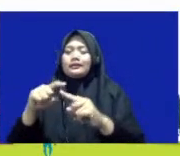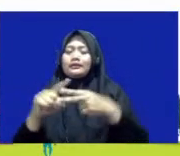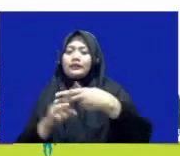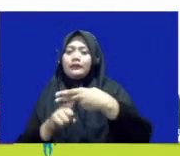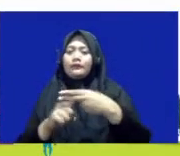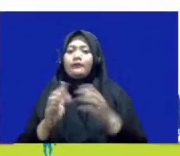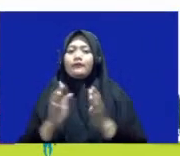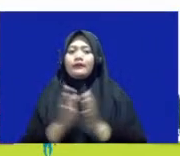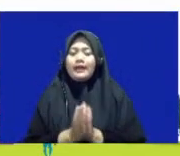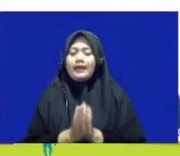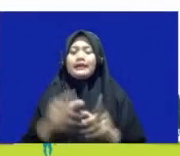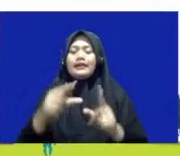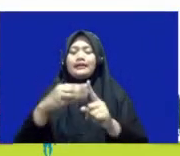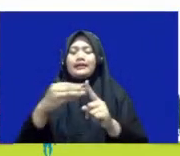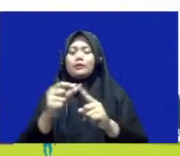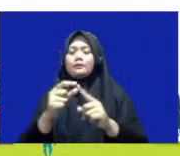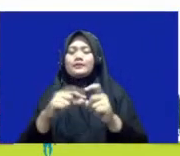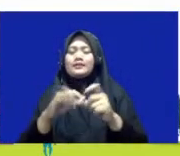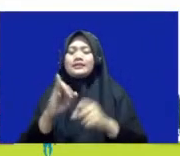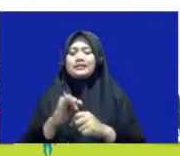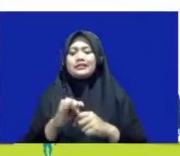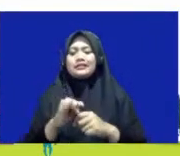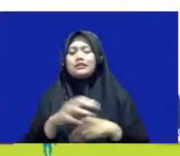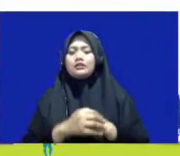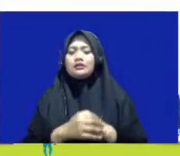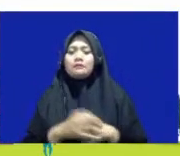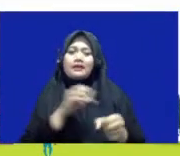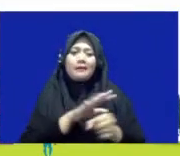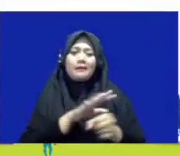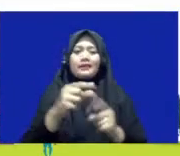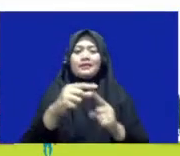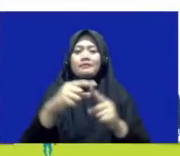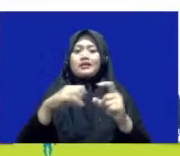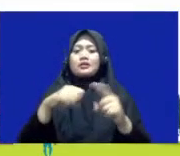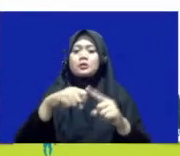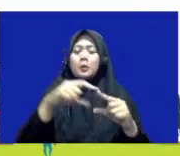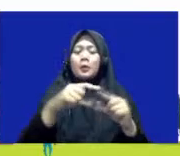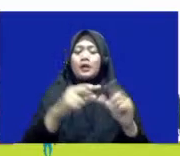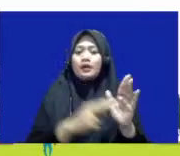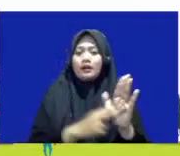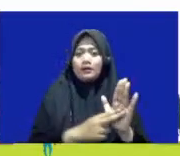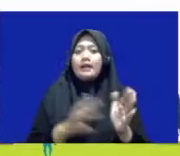Disasters also exacerbate the underlying hunger and poverty.